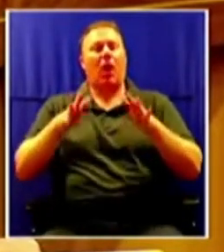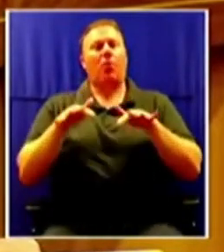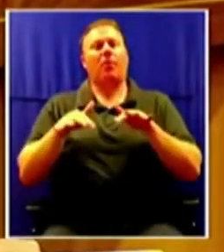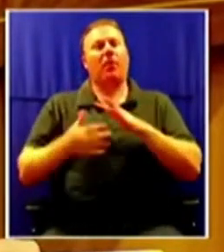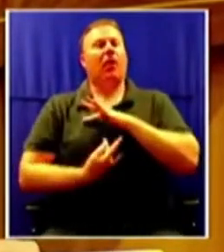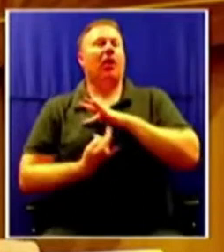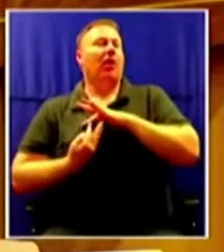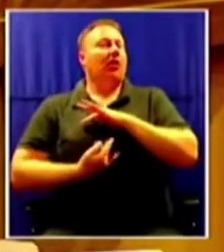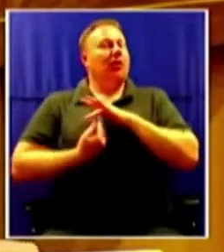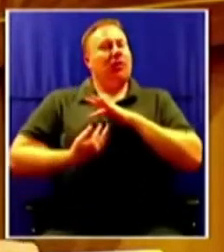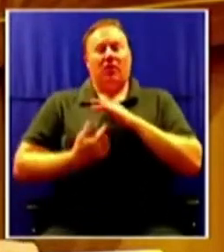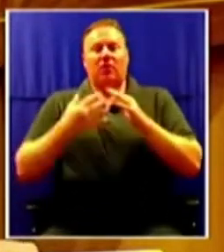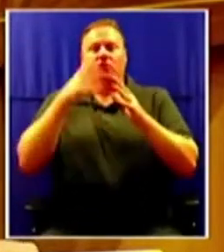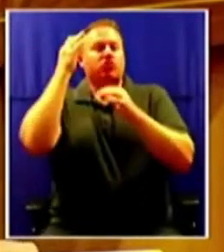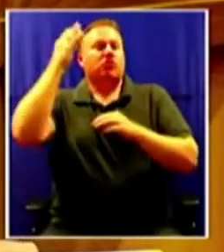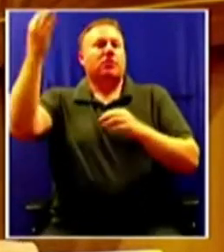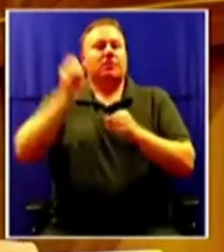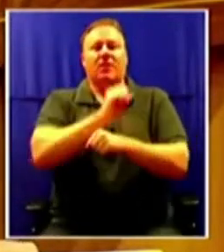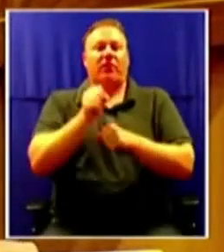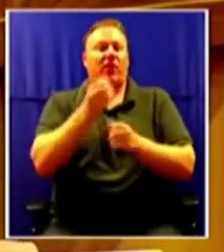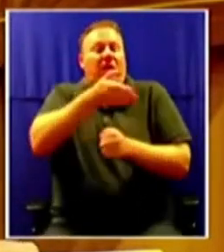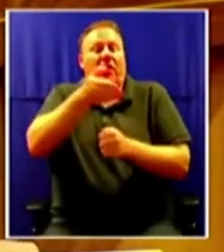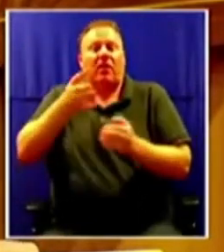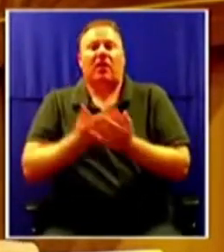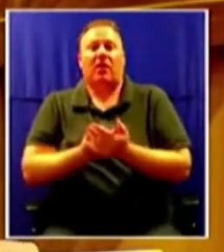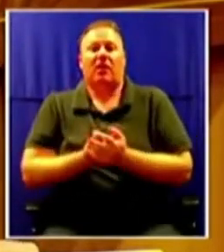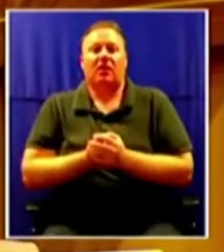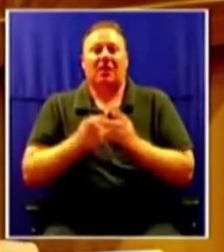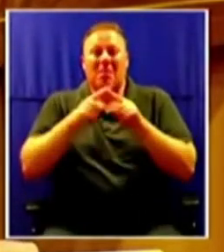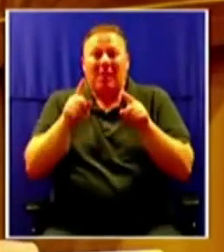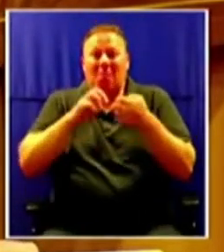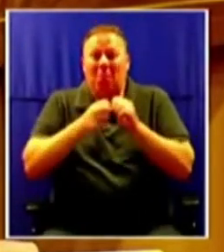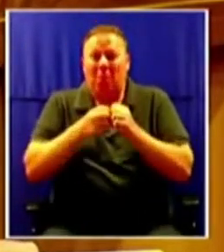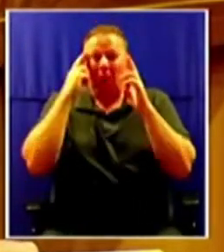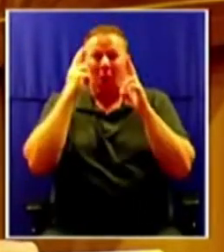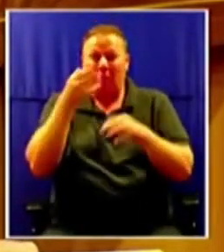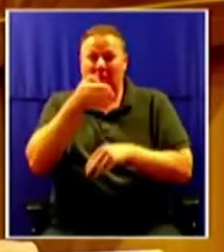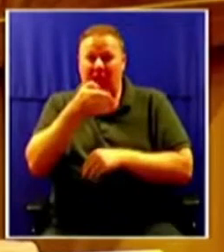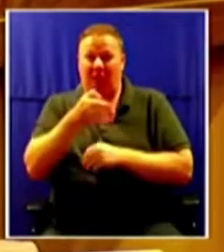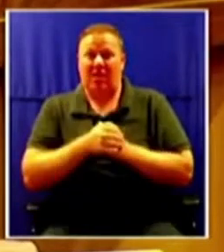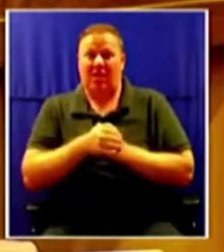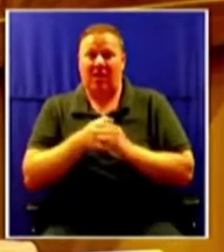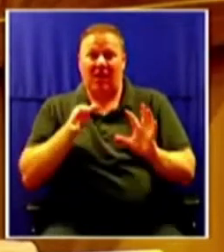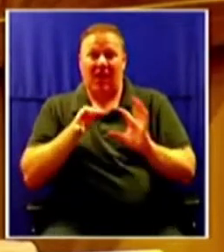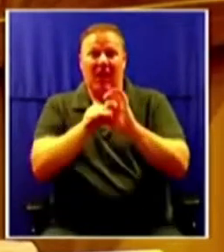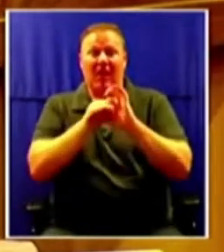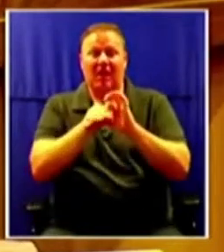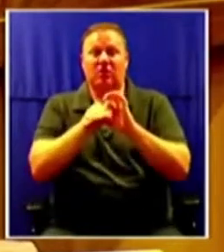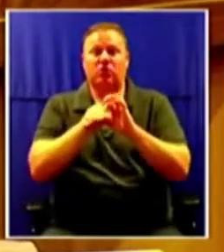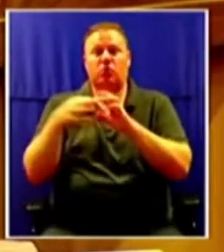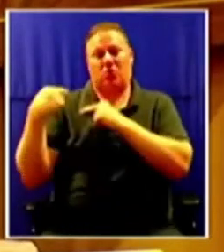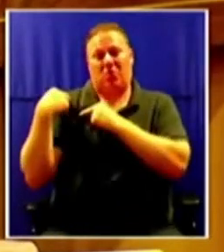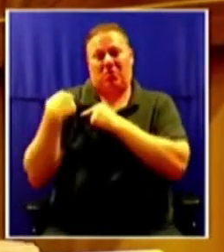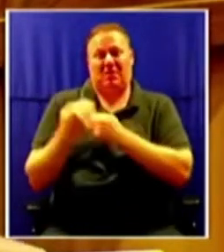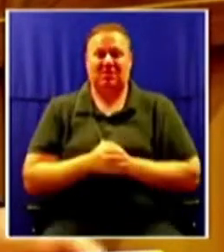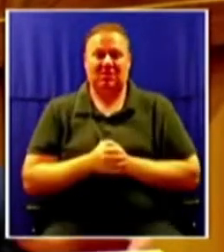Africa that could be. The risk in dealing with the currency of hope, however, is that it is closely linked to credibility, a